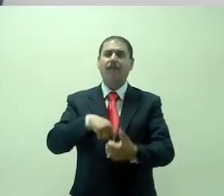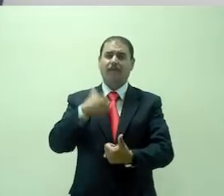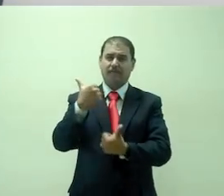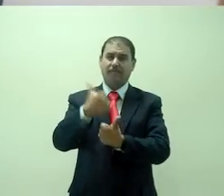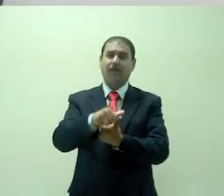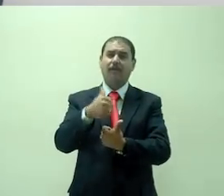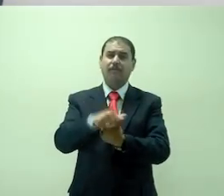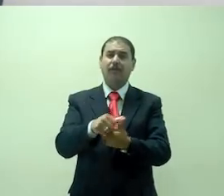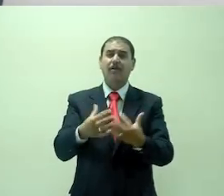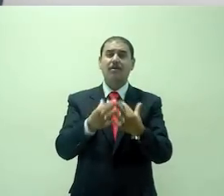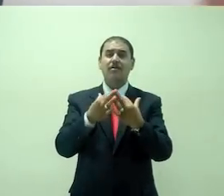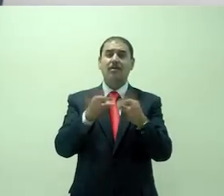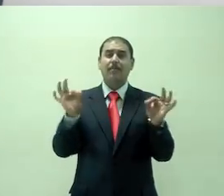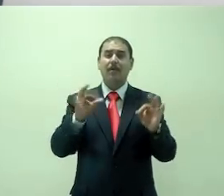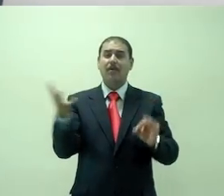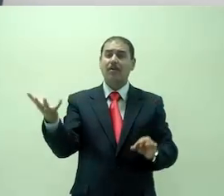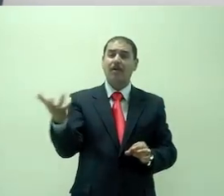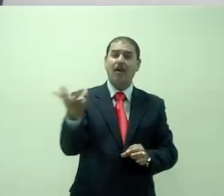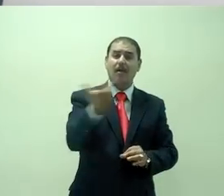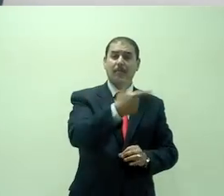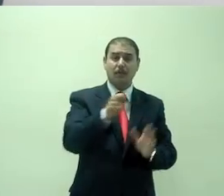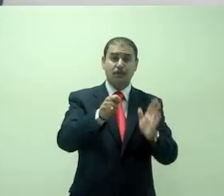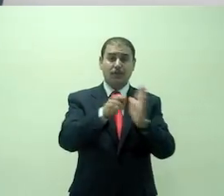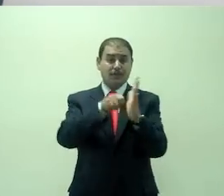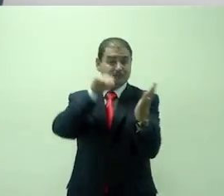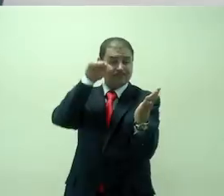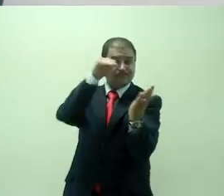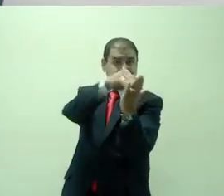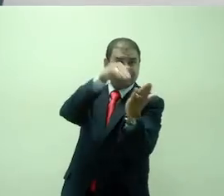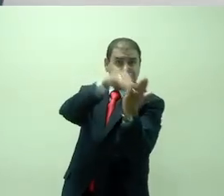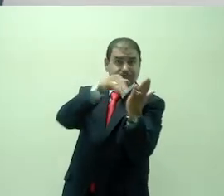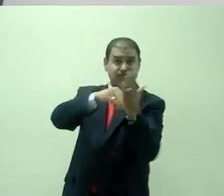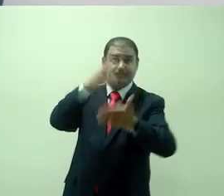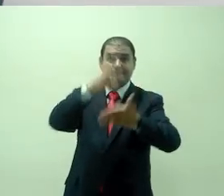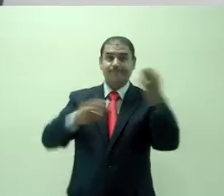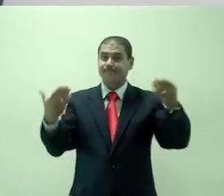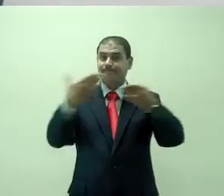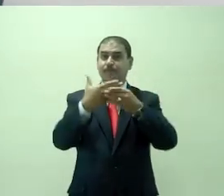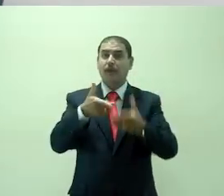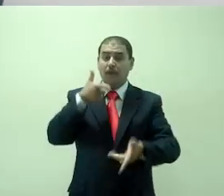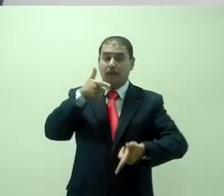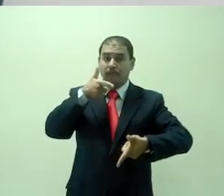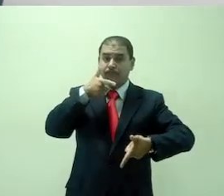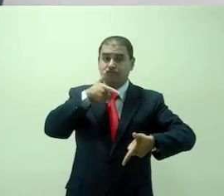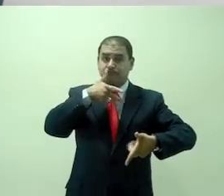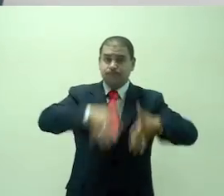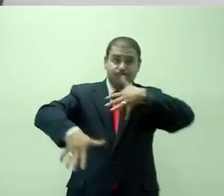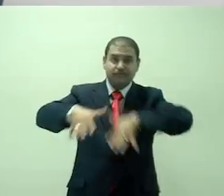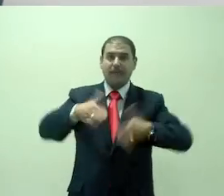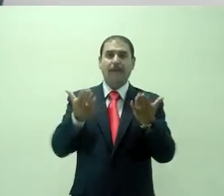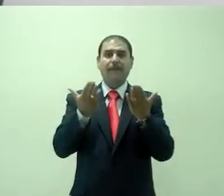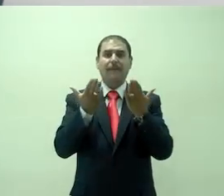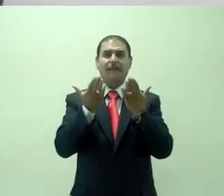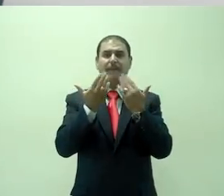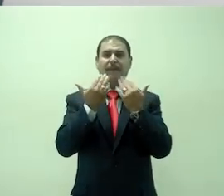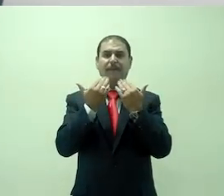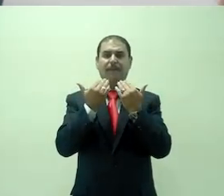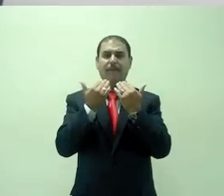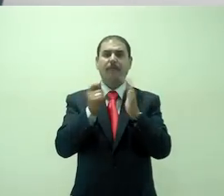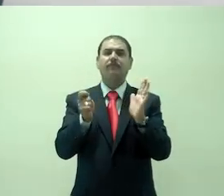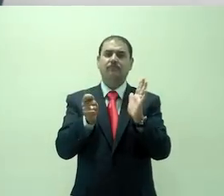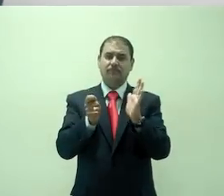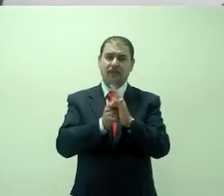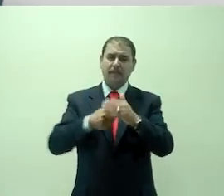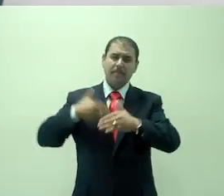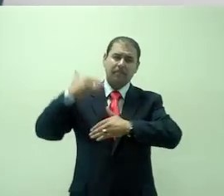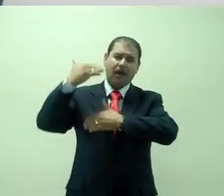disabilities. And that is, in fact, one of the reasons why back then, when they were announced after the summit,